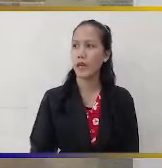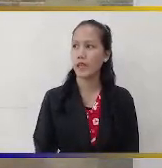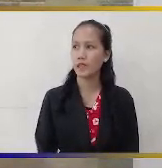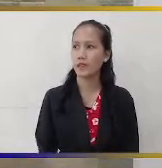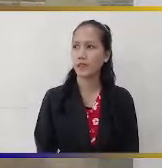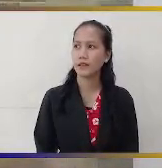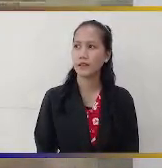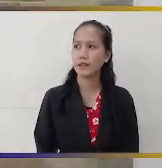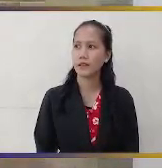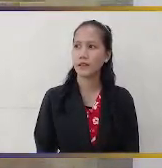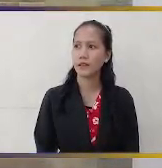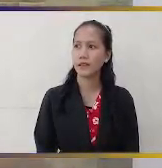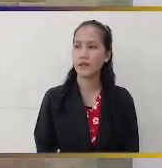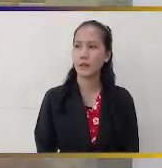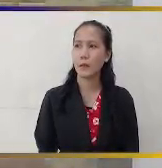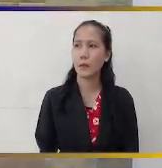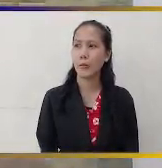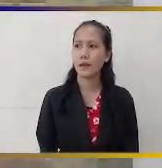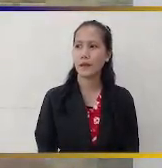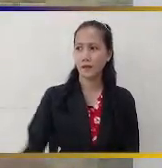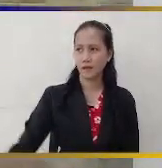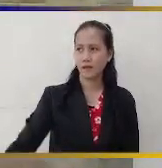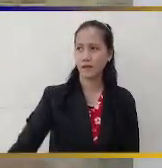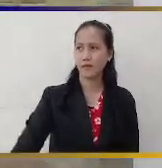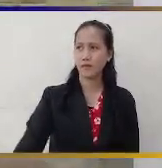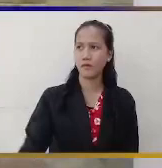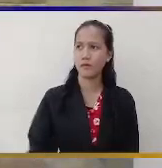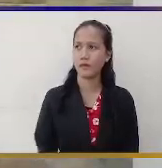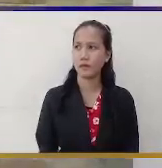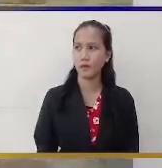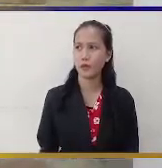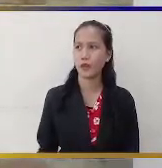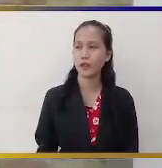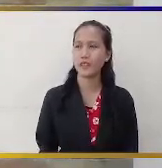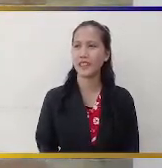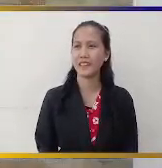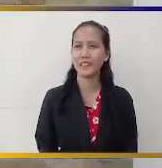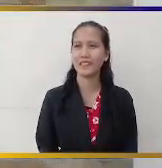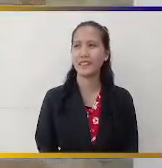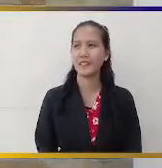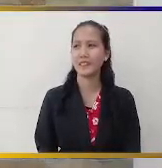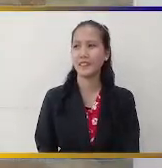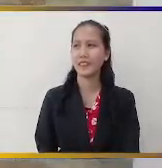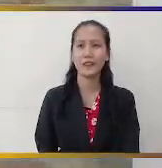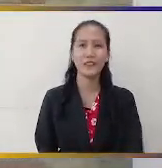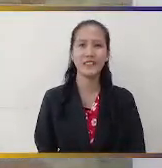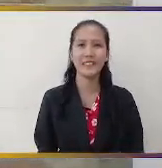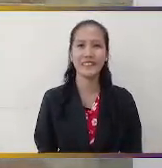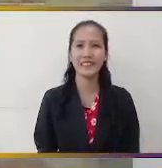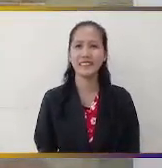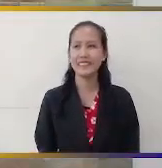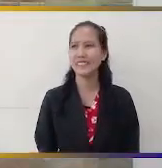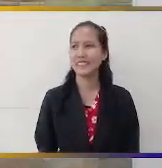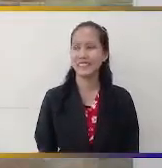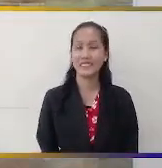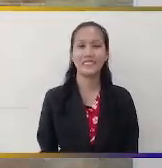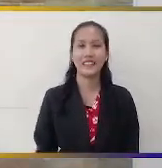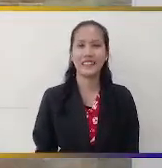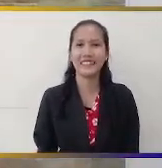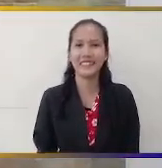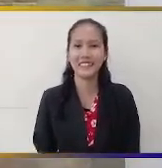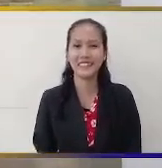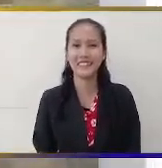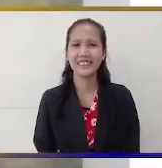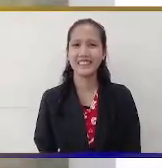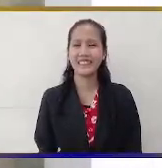Are you saved? Are you saved? Well, then you got born again. Here's the second part of the Christian